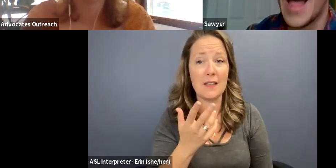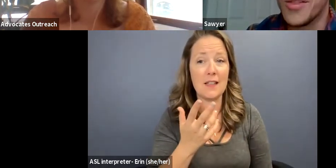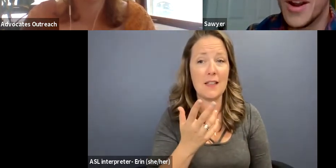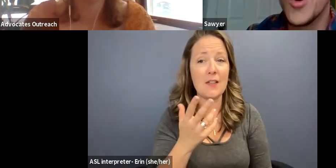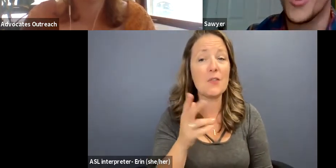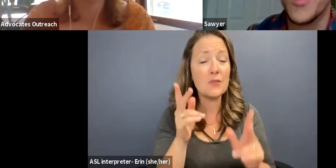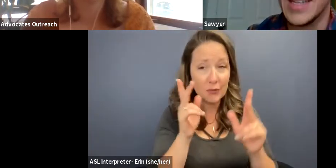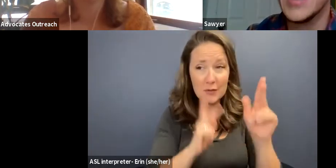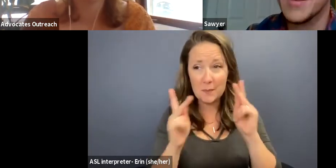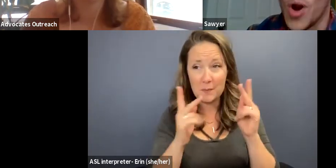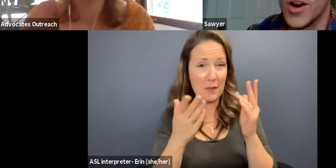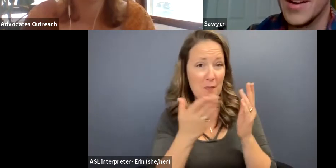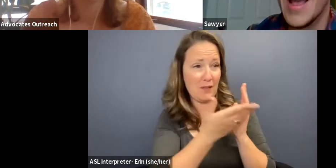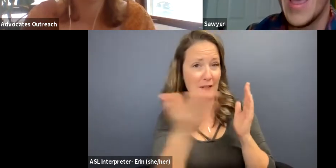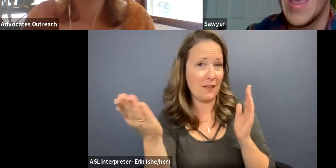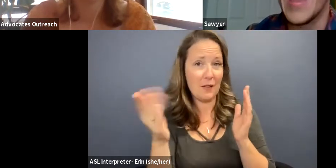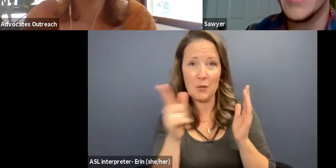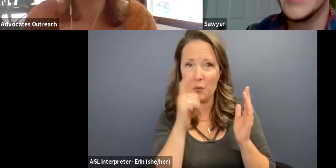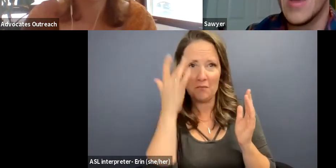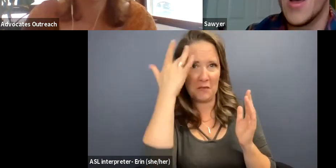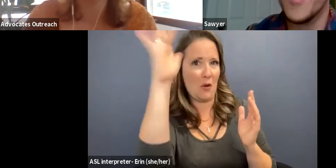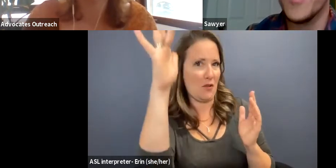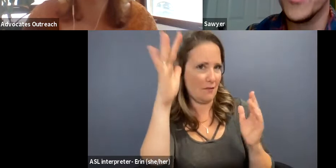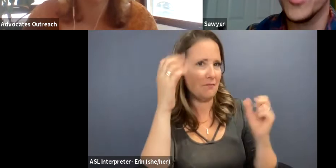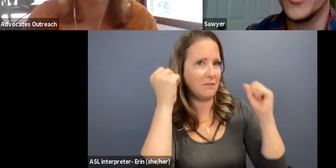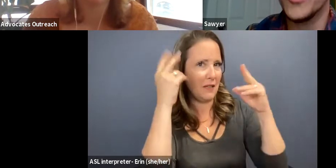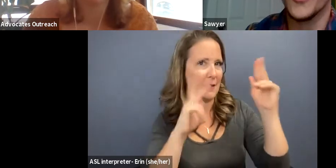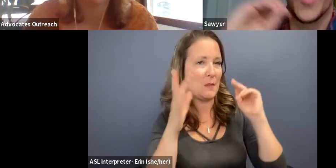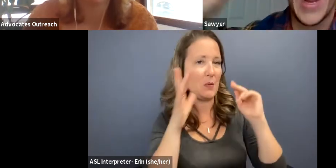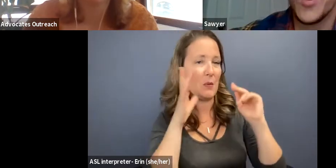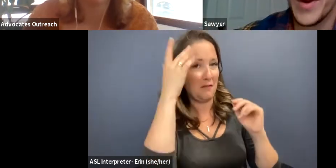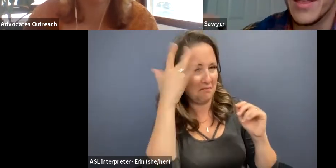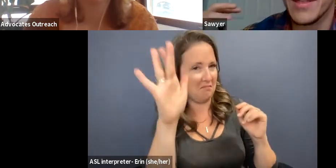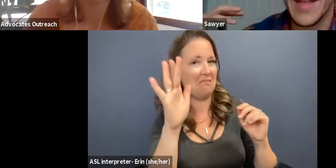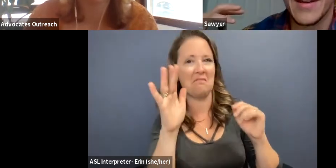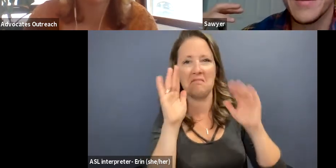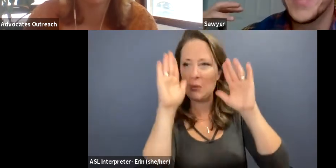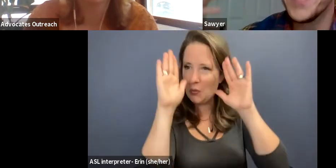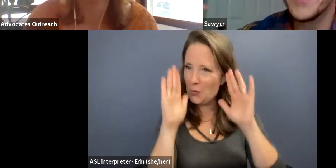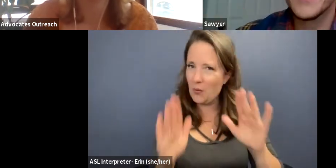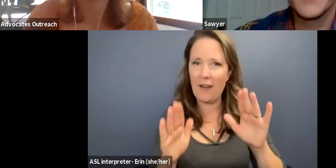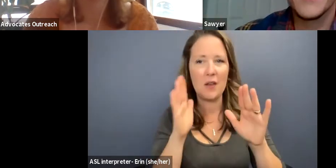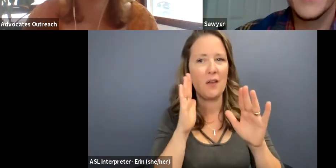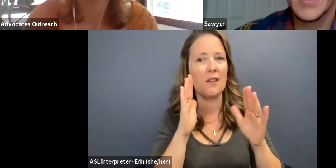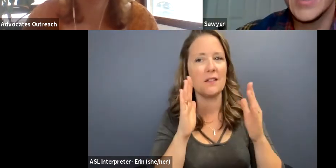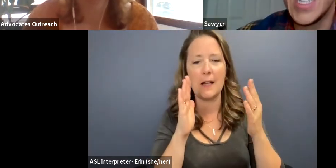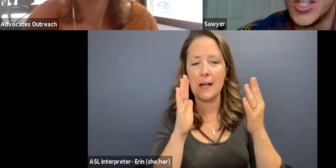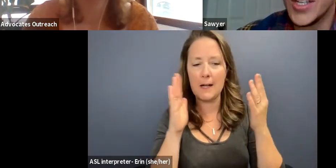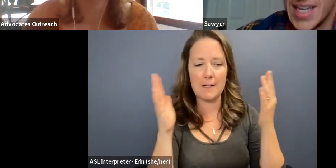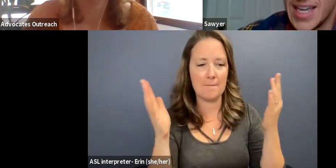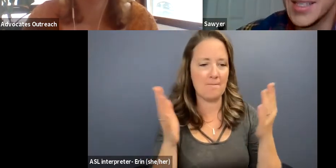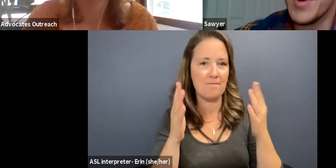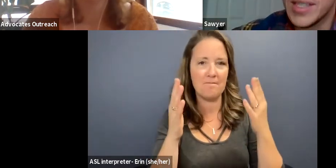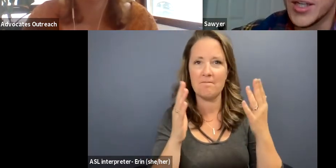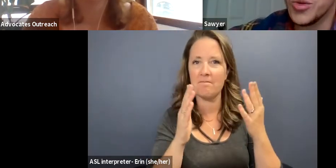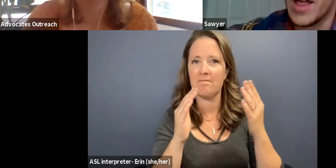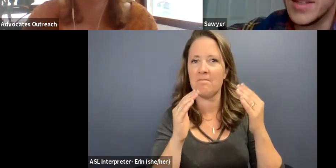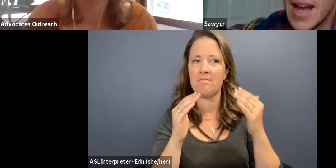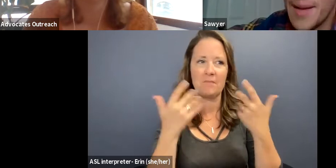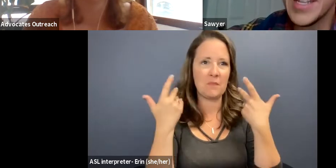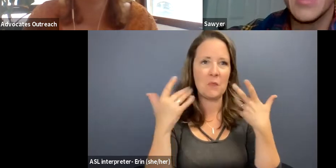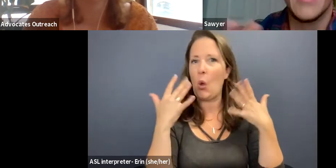And then thirdly, we're going to just look at skills and resources to support